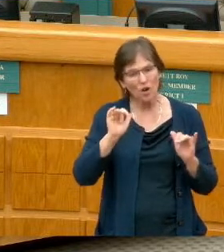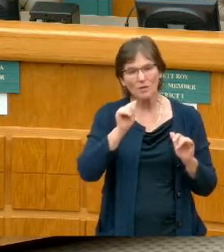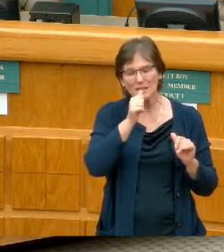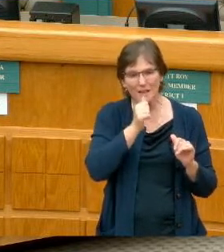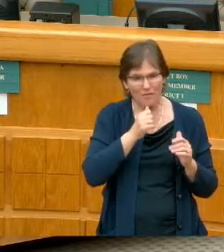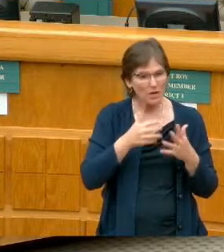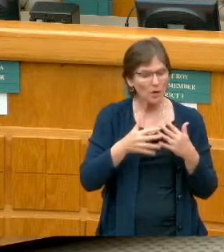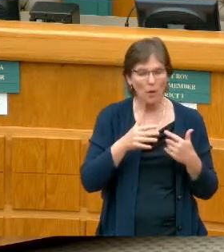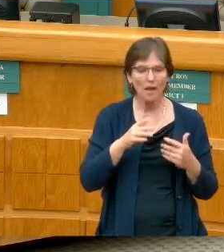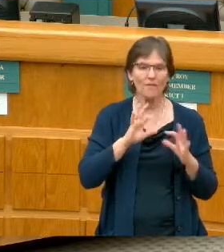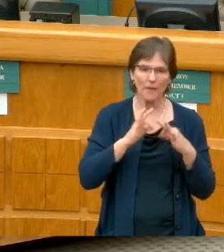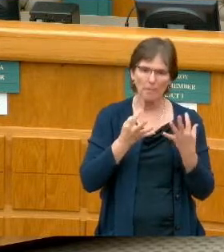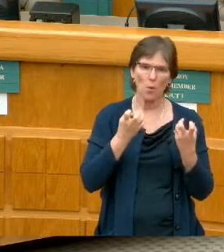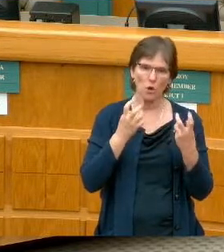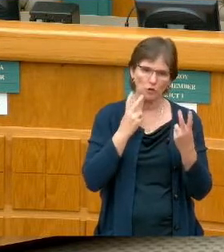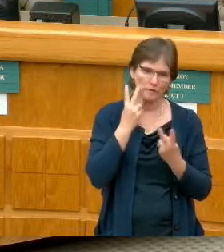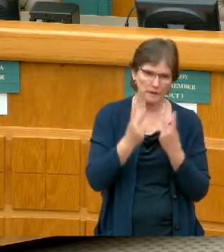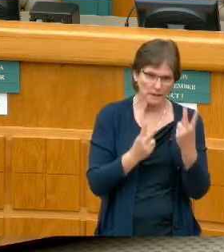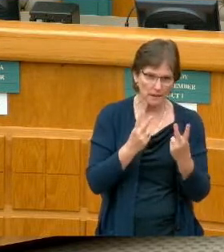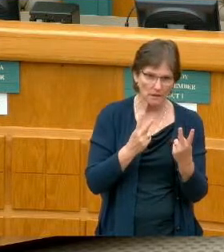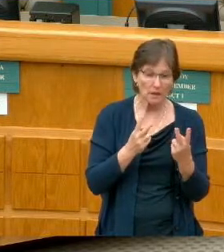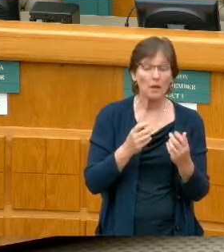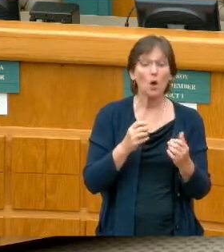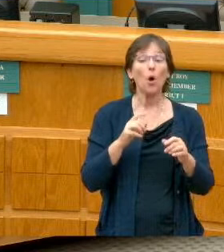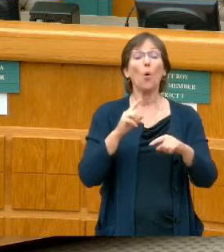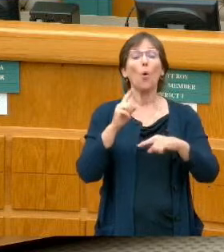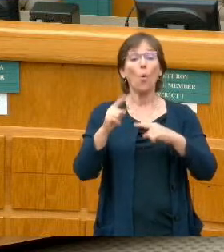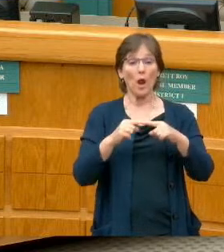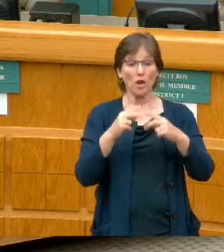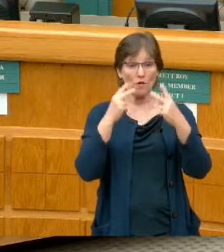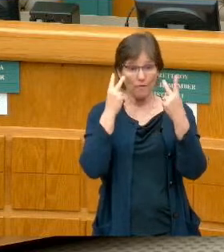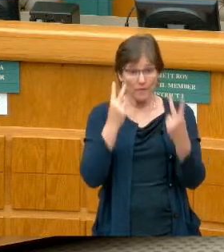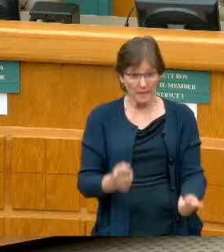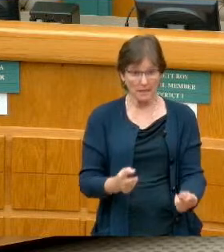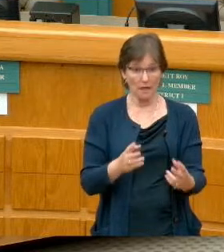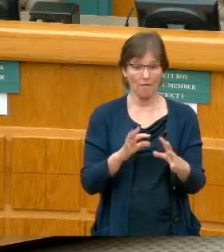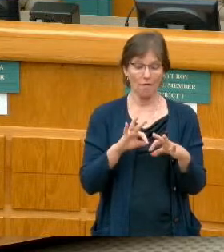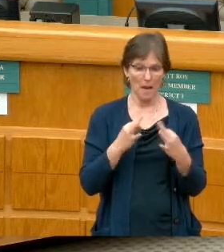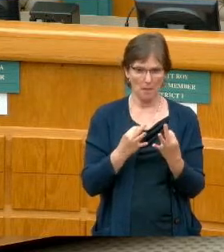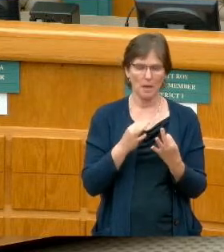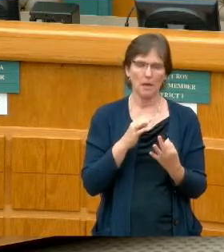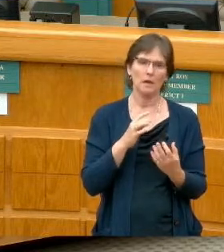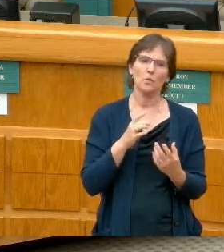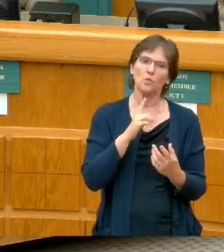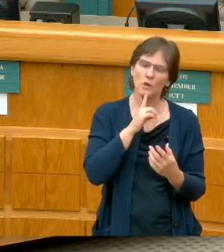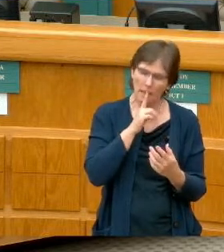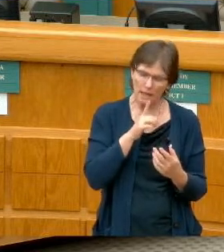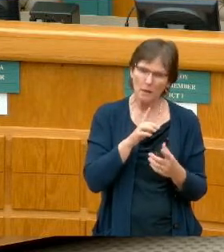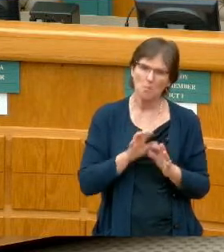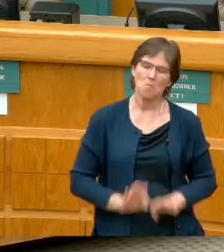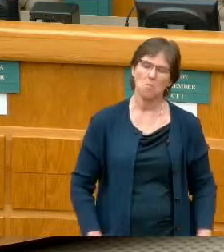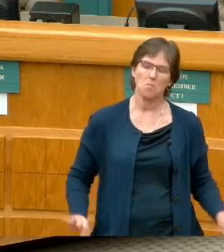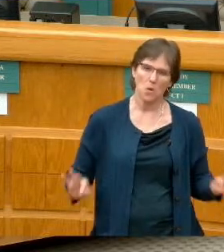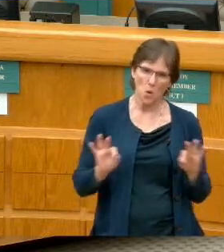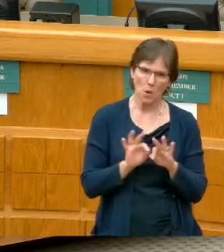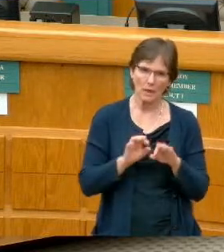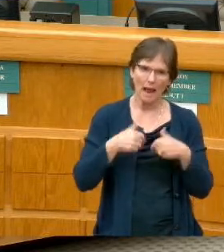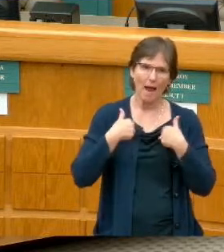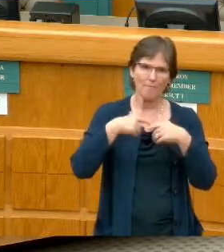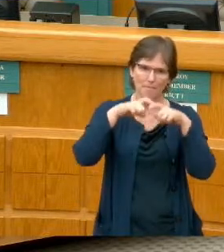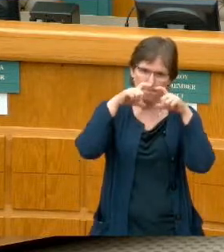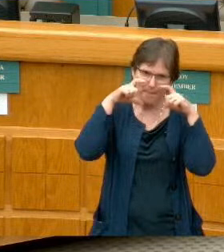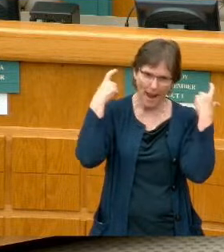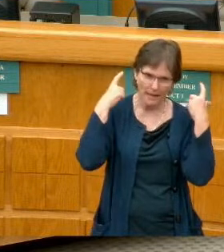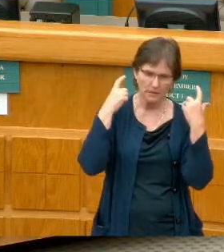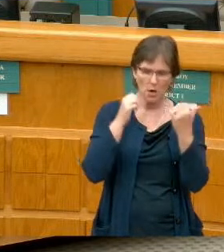3 W's so that we can make sure that you can see your loved ones and that it won't be taken from us again, because it's